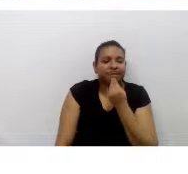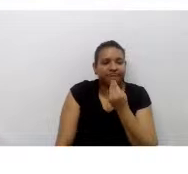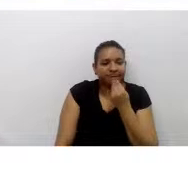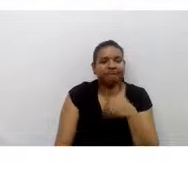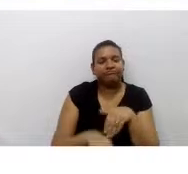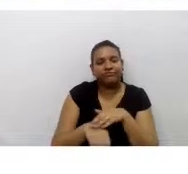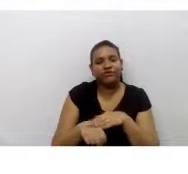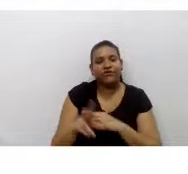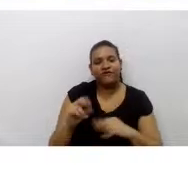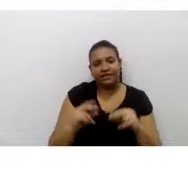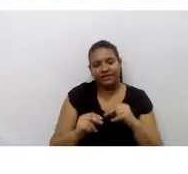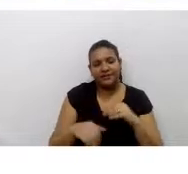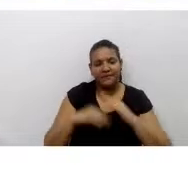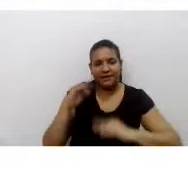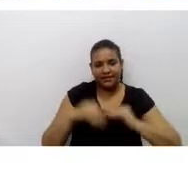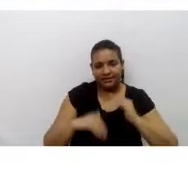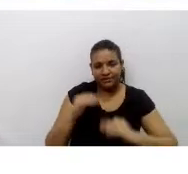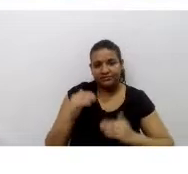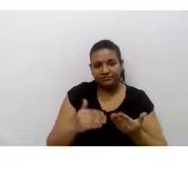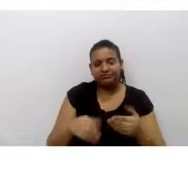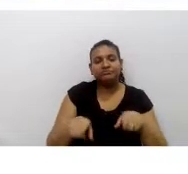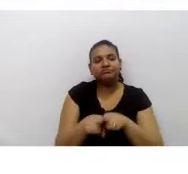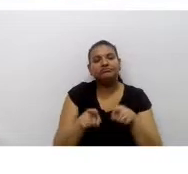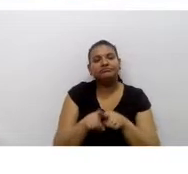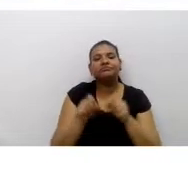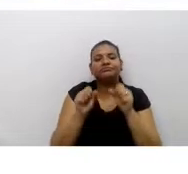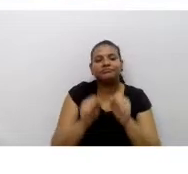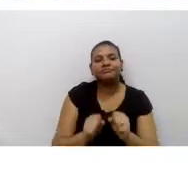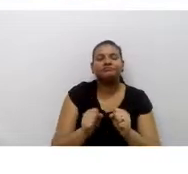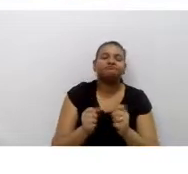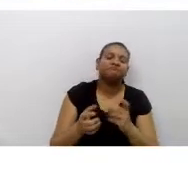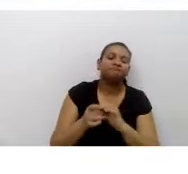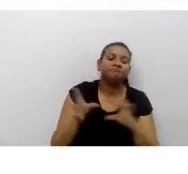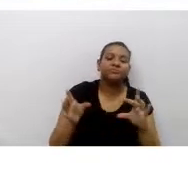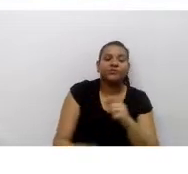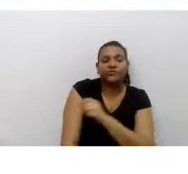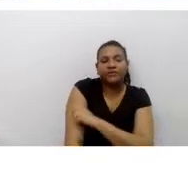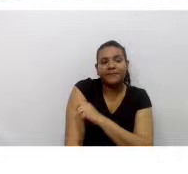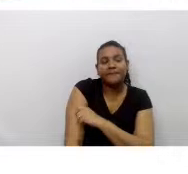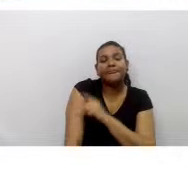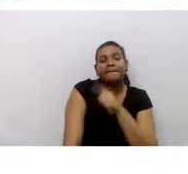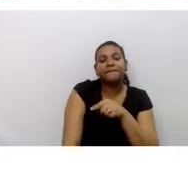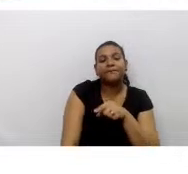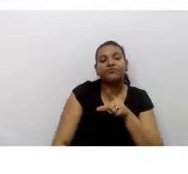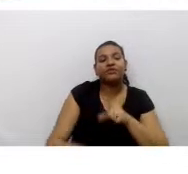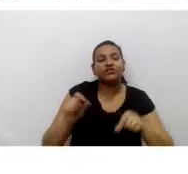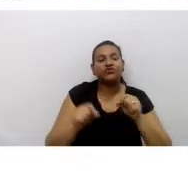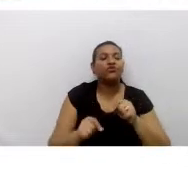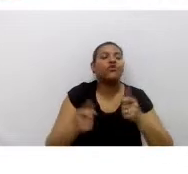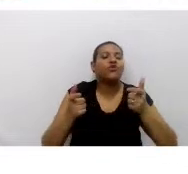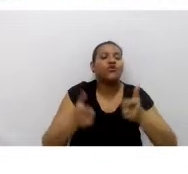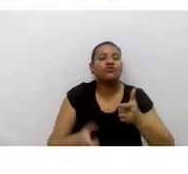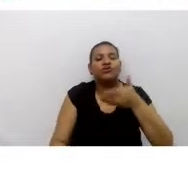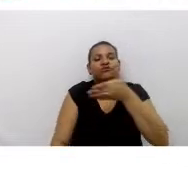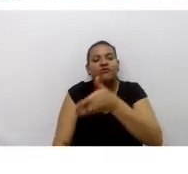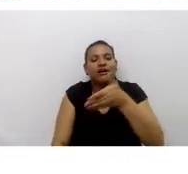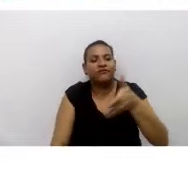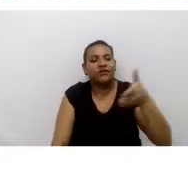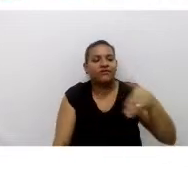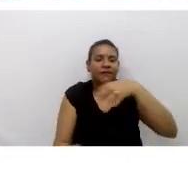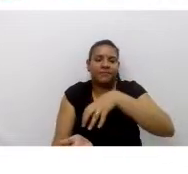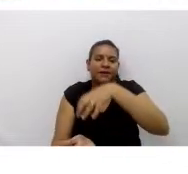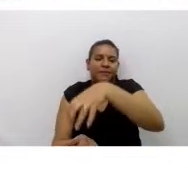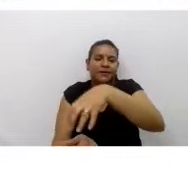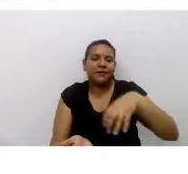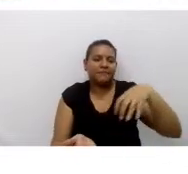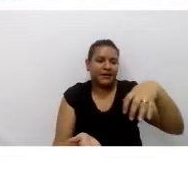And you can also allow learners to choose a station depending on how they want to interact with the material. So it doesn't have to be that all learners have to